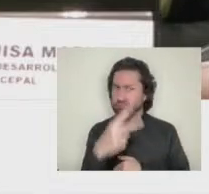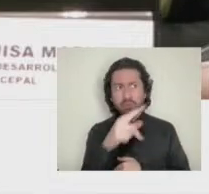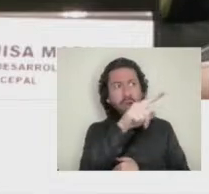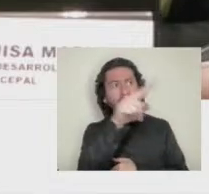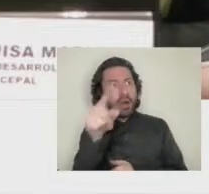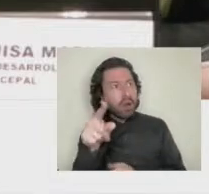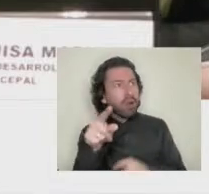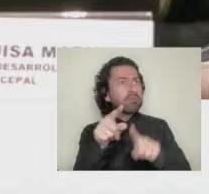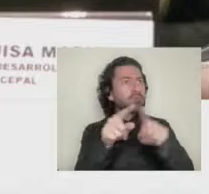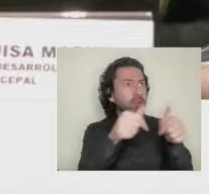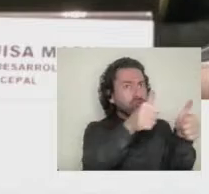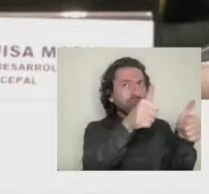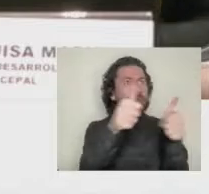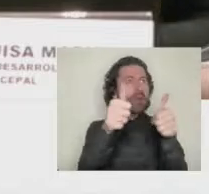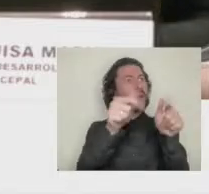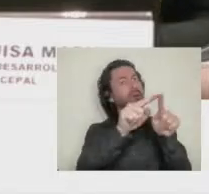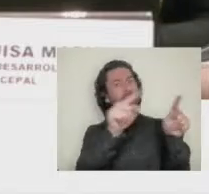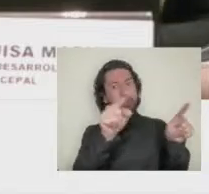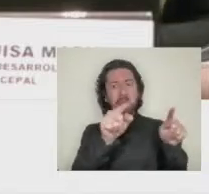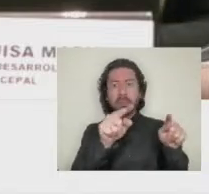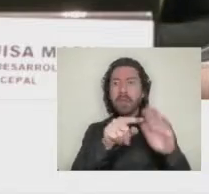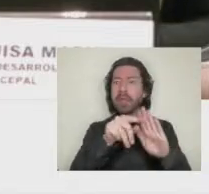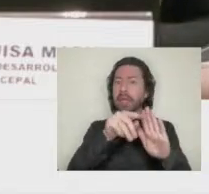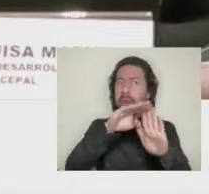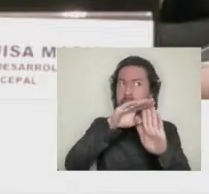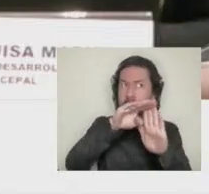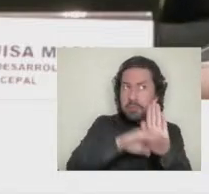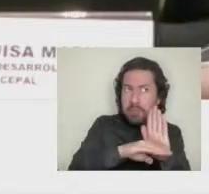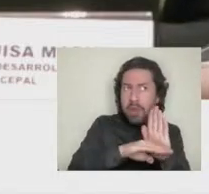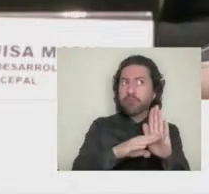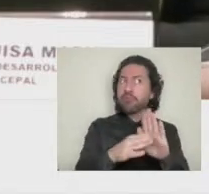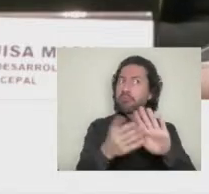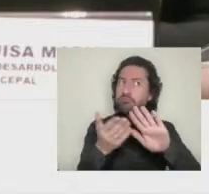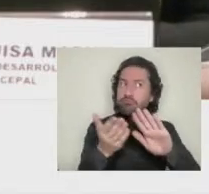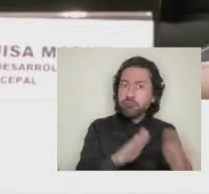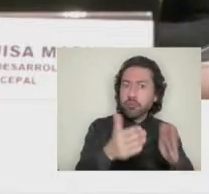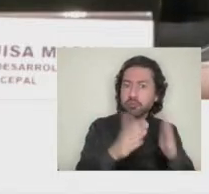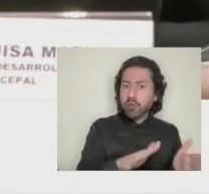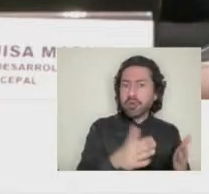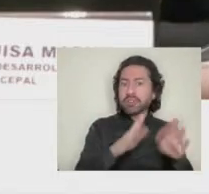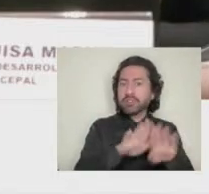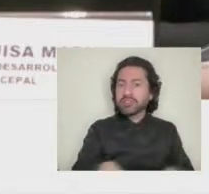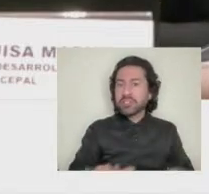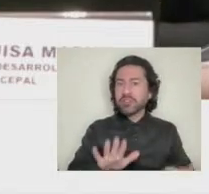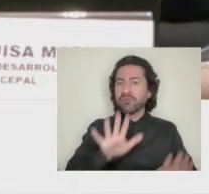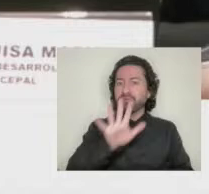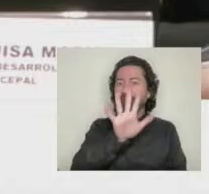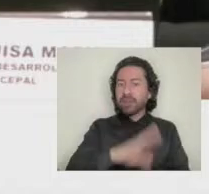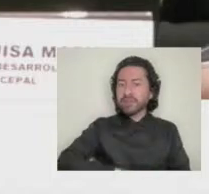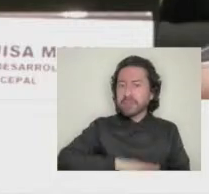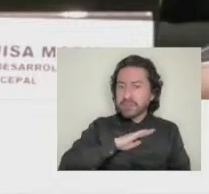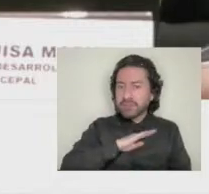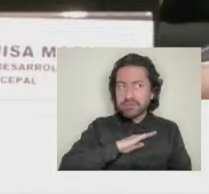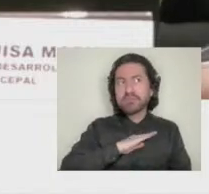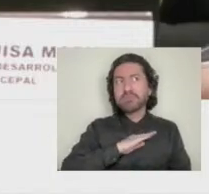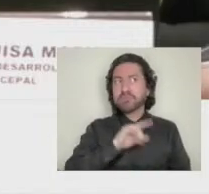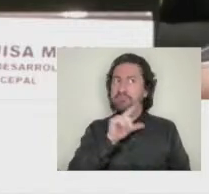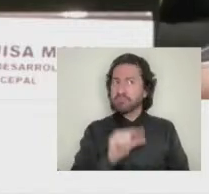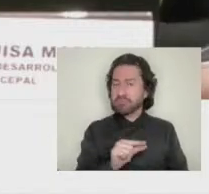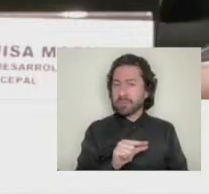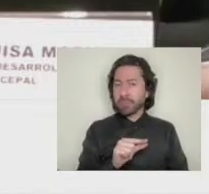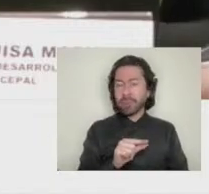countries invest 6% of their GDP in public health spending, and that helps to reduce